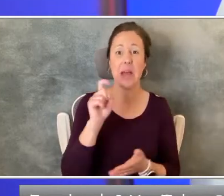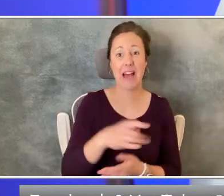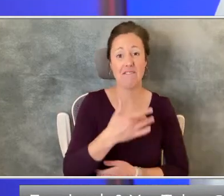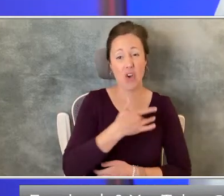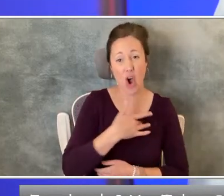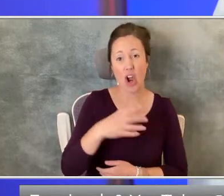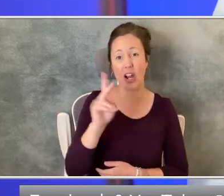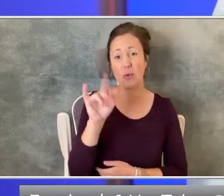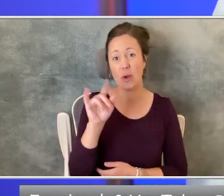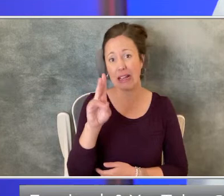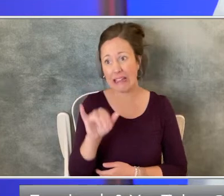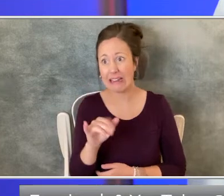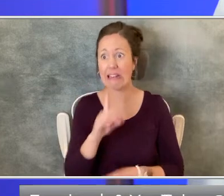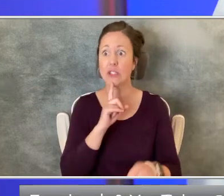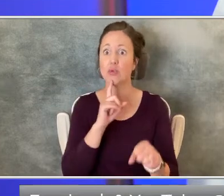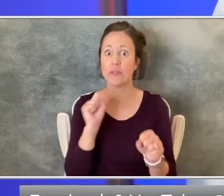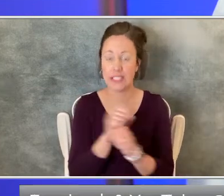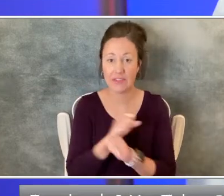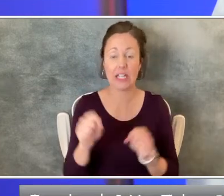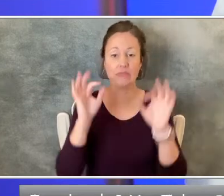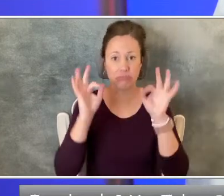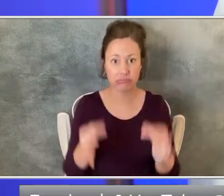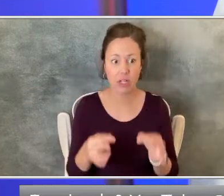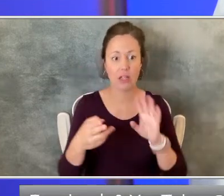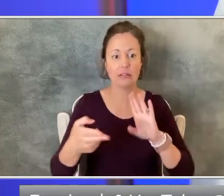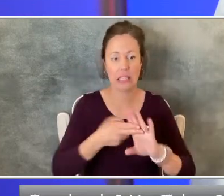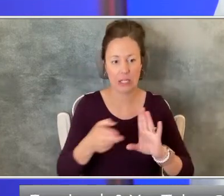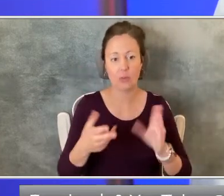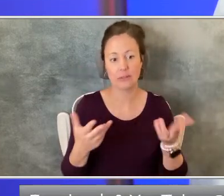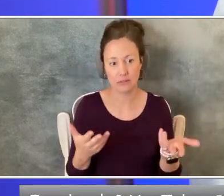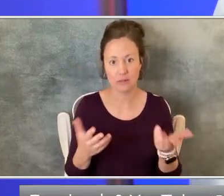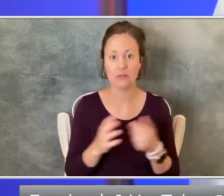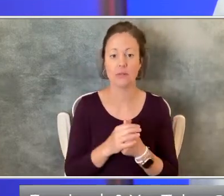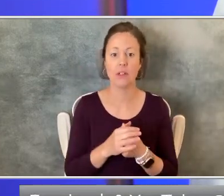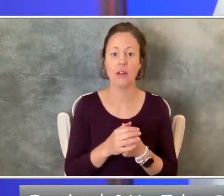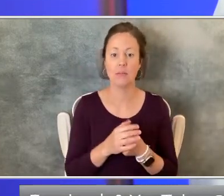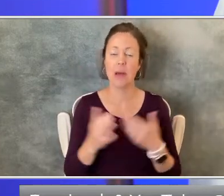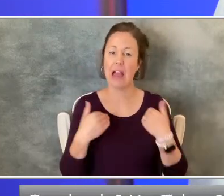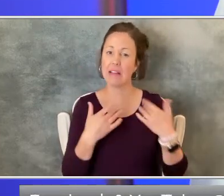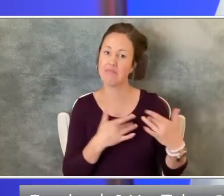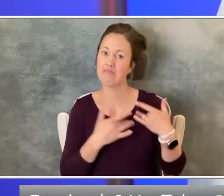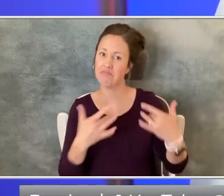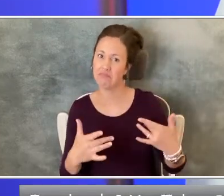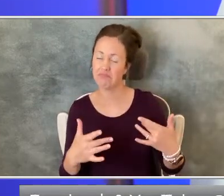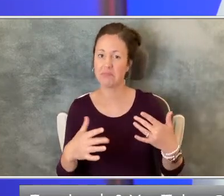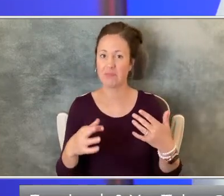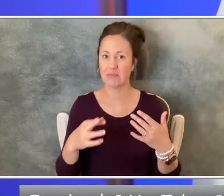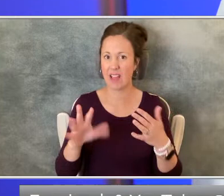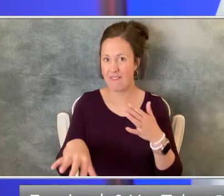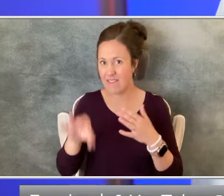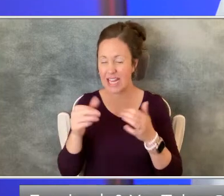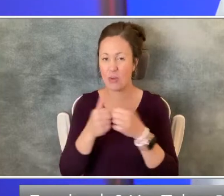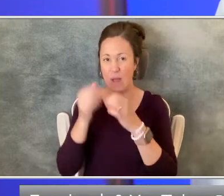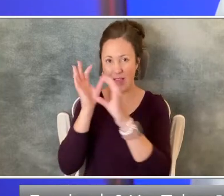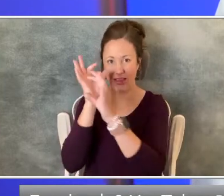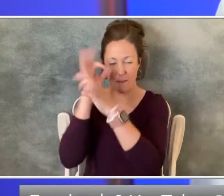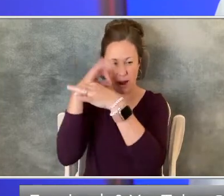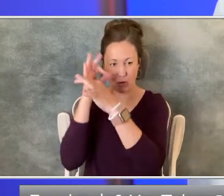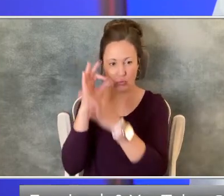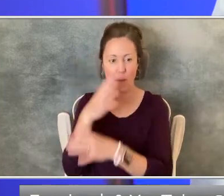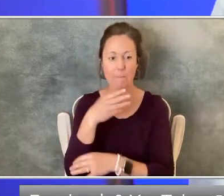make the definitive diagnosis of amyloidosis. And it has classical findings under the microscope and with more